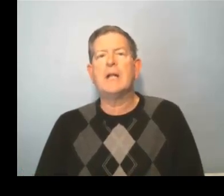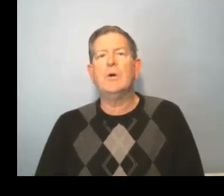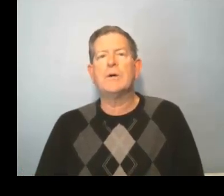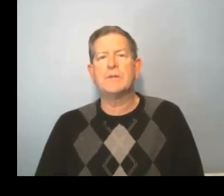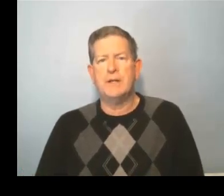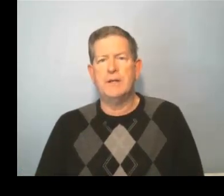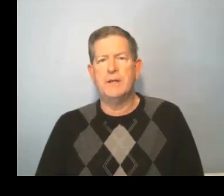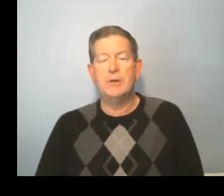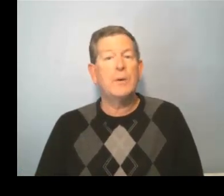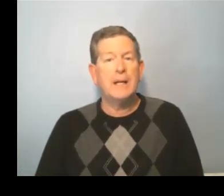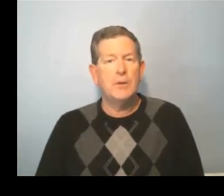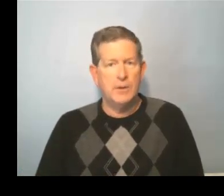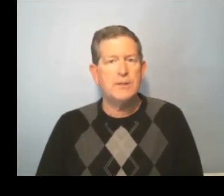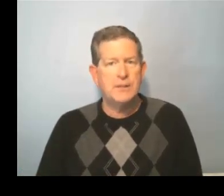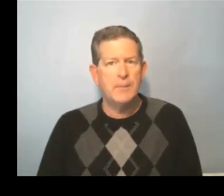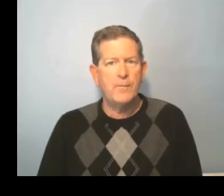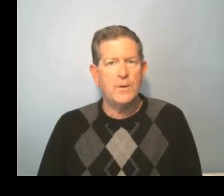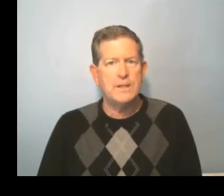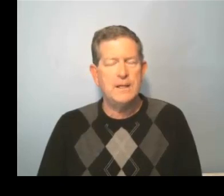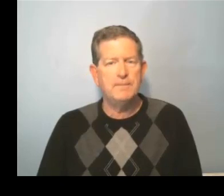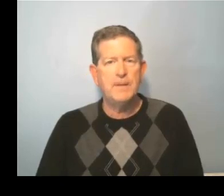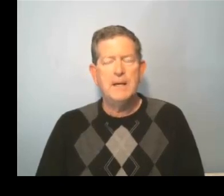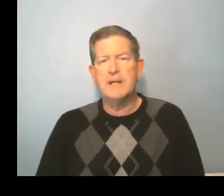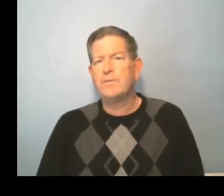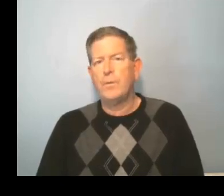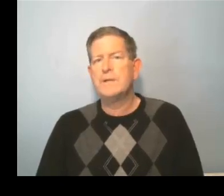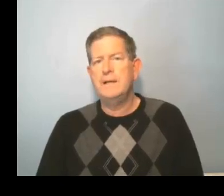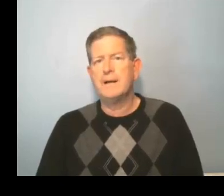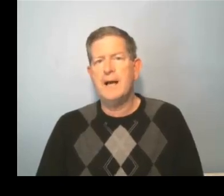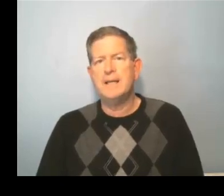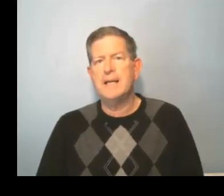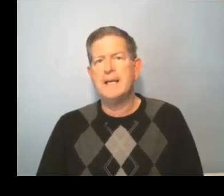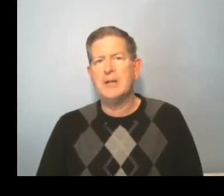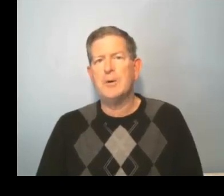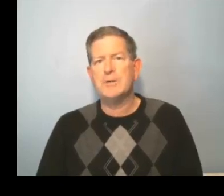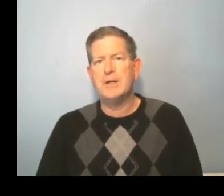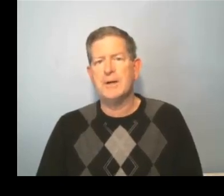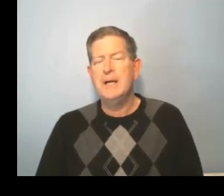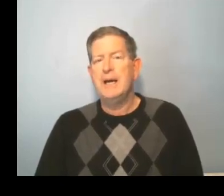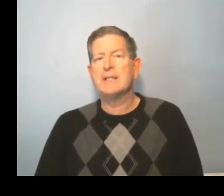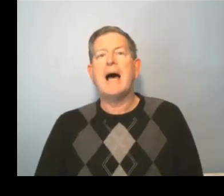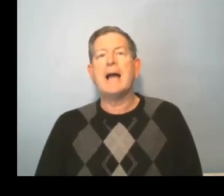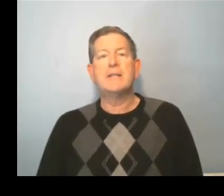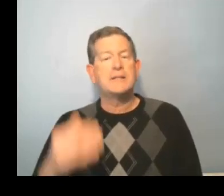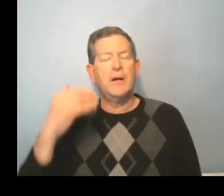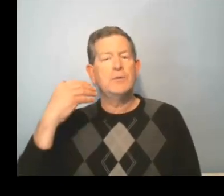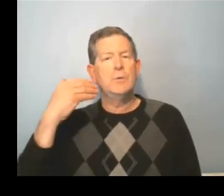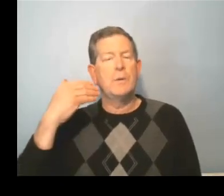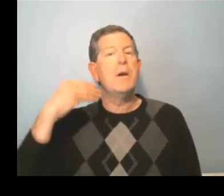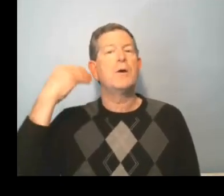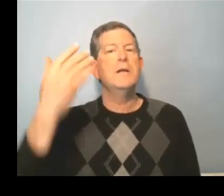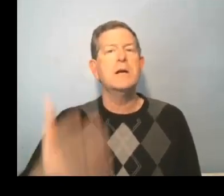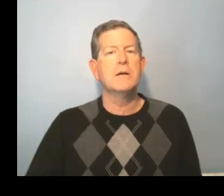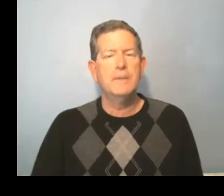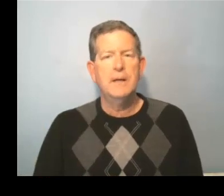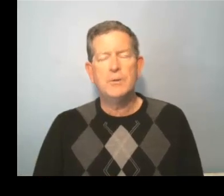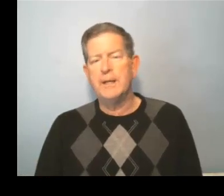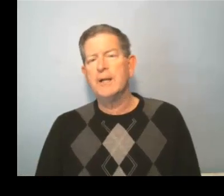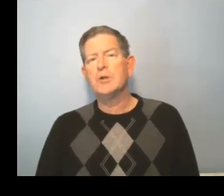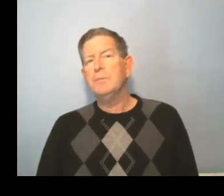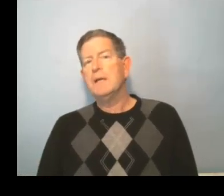est 14 heures. You know, 14 is the number 14. It's 14 o'clock. Il est 14 heures. And as odd as that sounds to an American